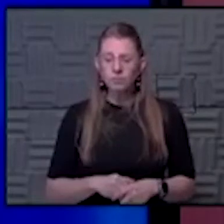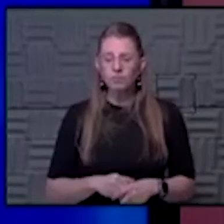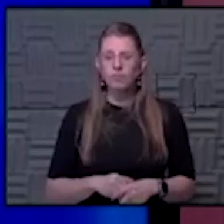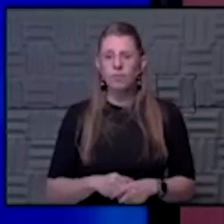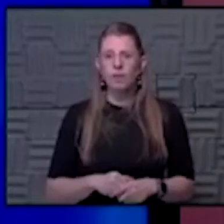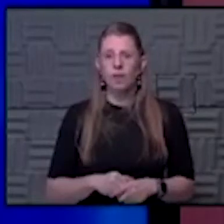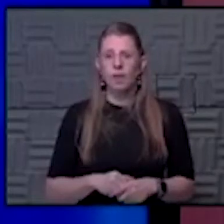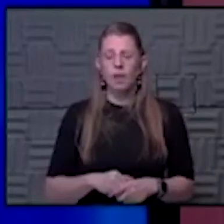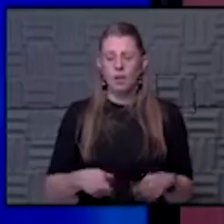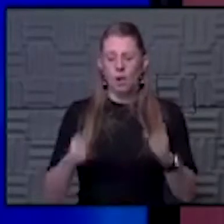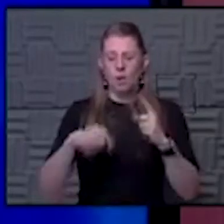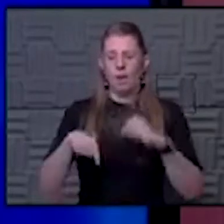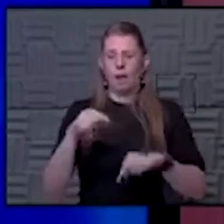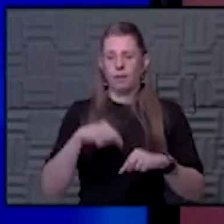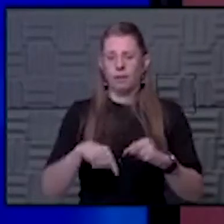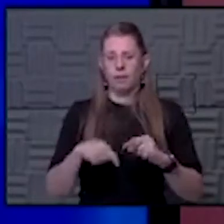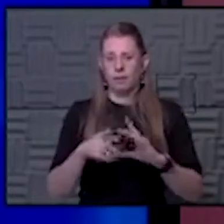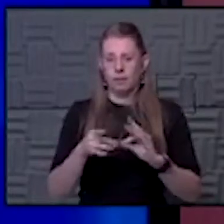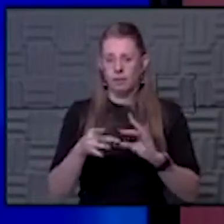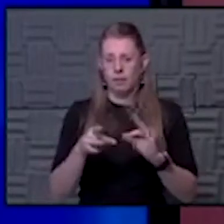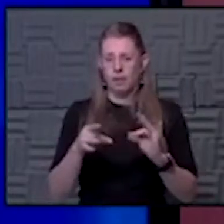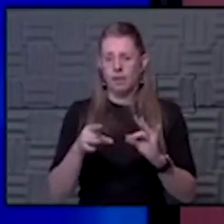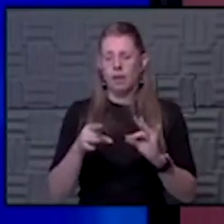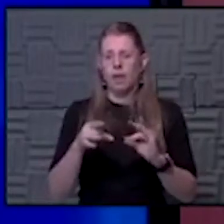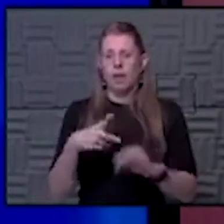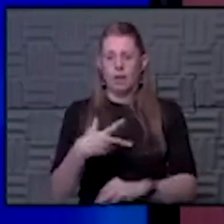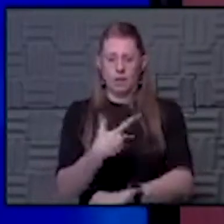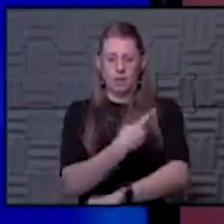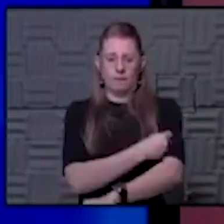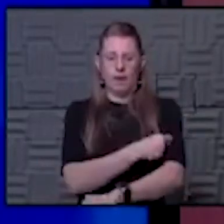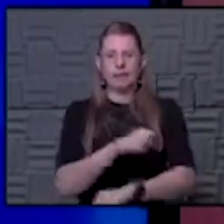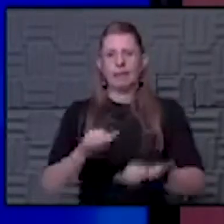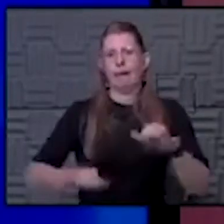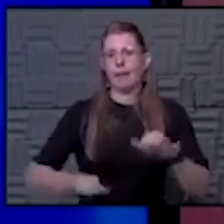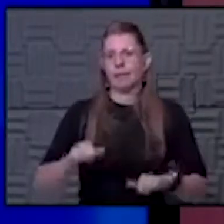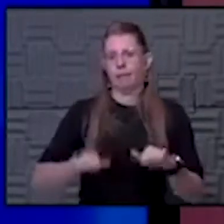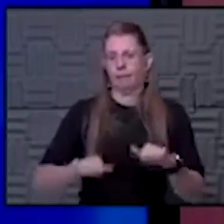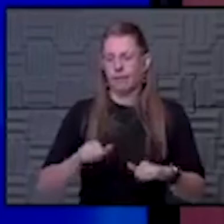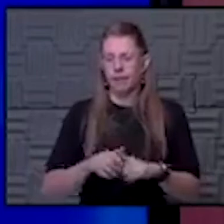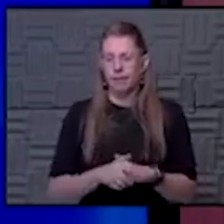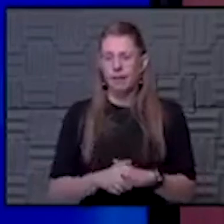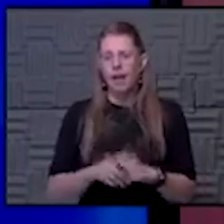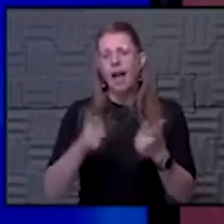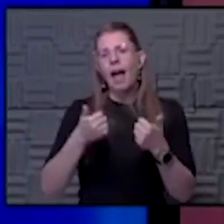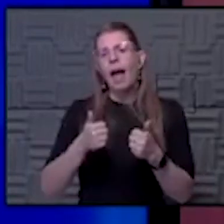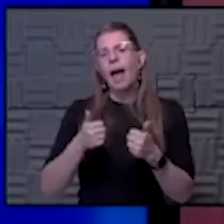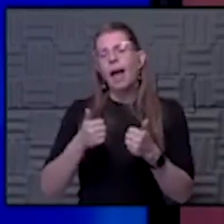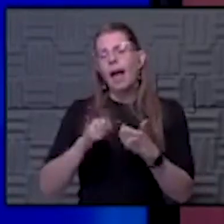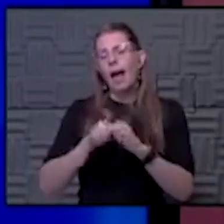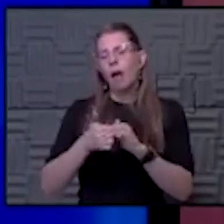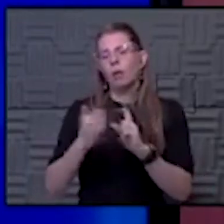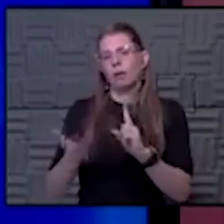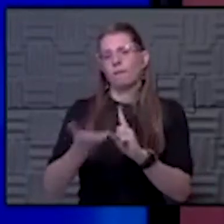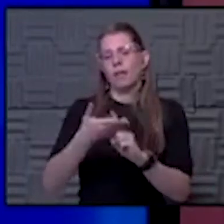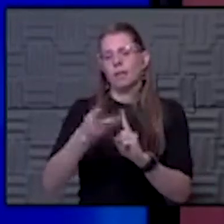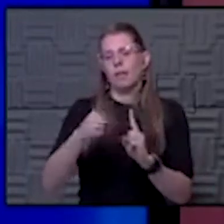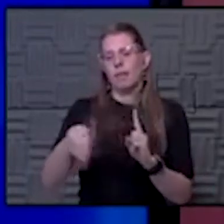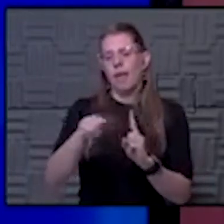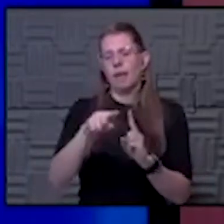going back to messaging, people that are vaccine hesitant, how would you convince them to go ahead and get the